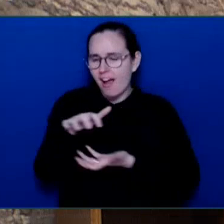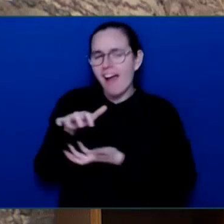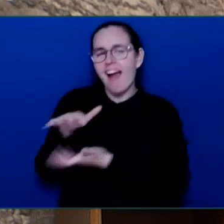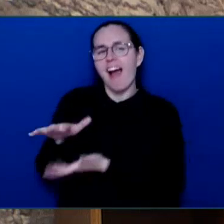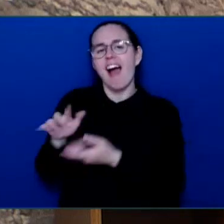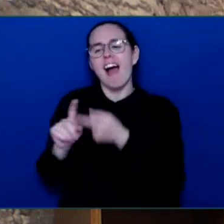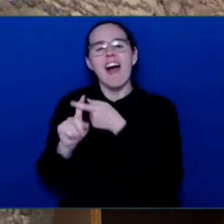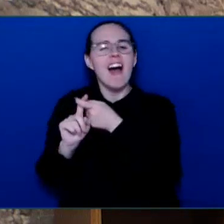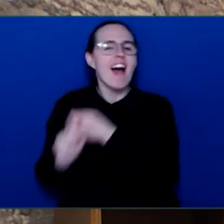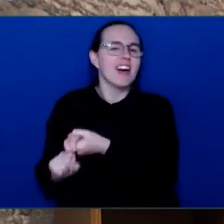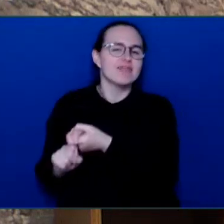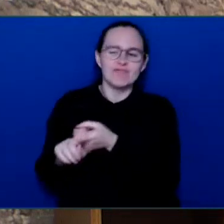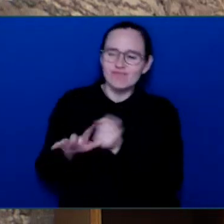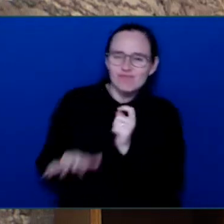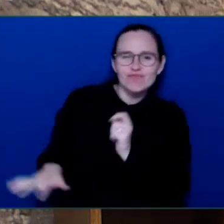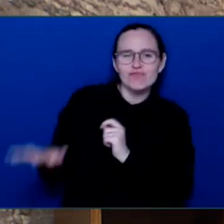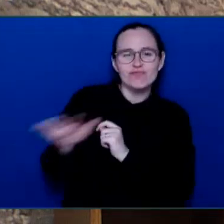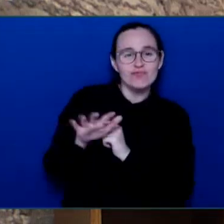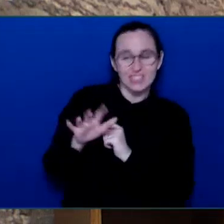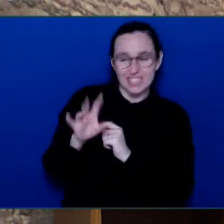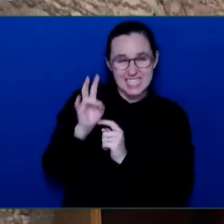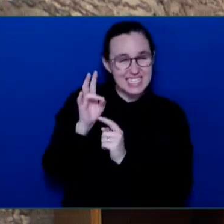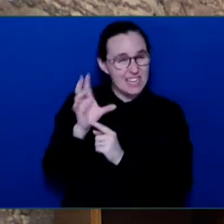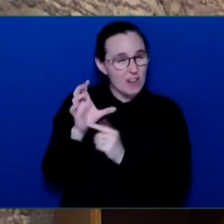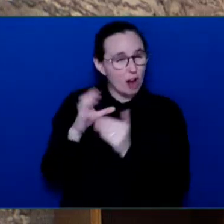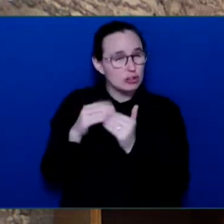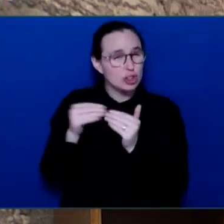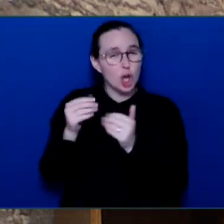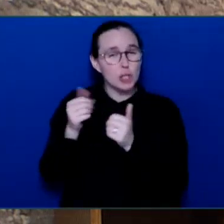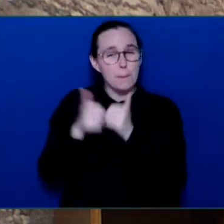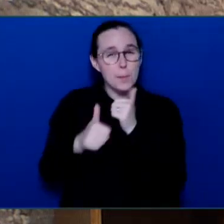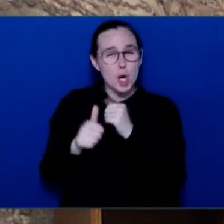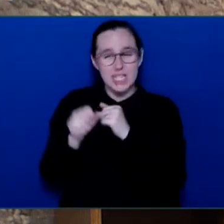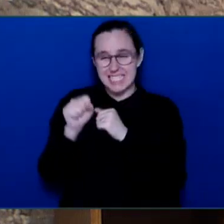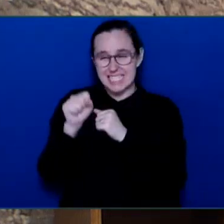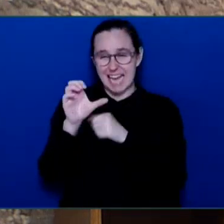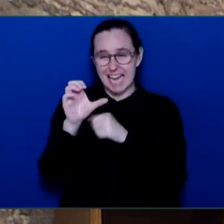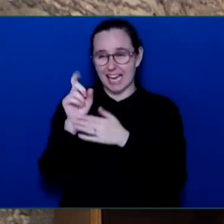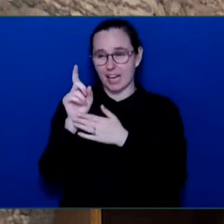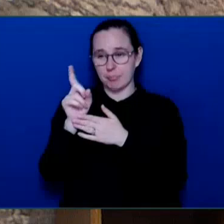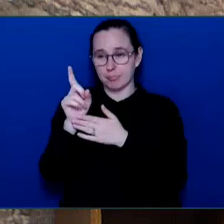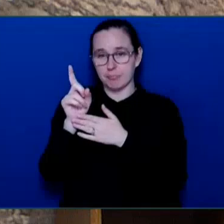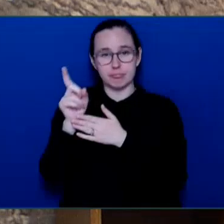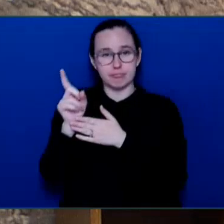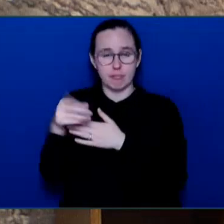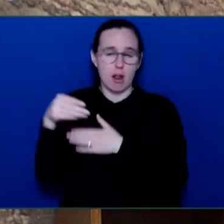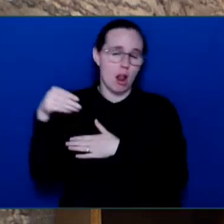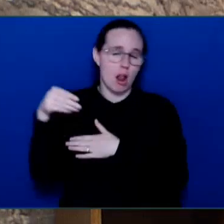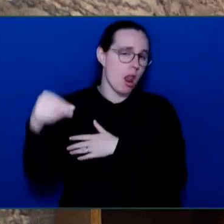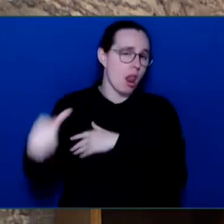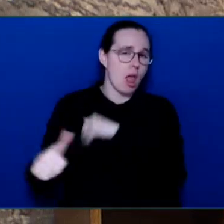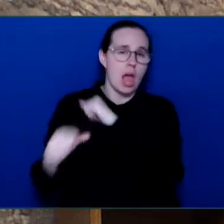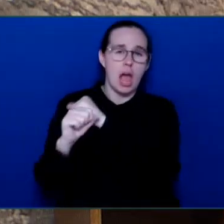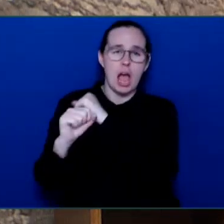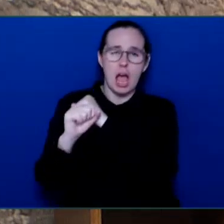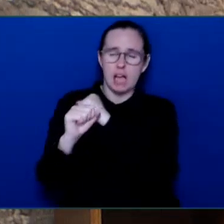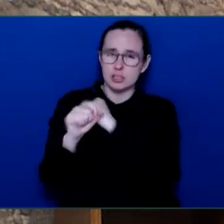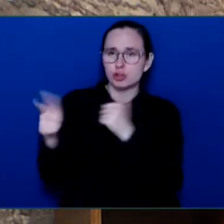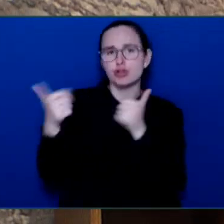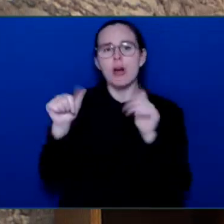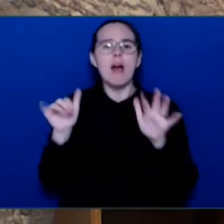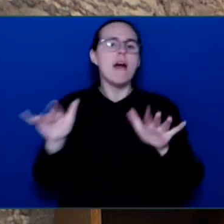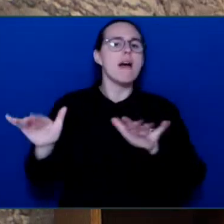aimed at peddling a Cost BC scheme, all the while not being straight up with British Columbians about the massive